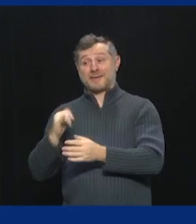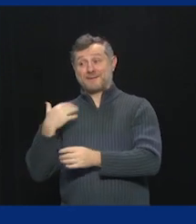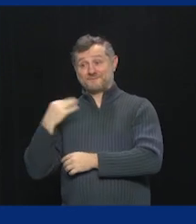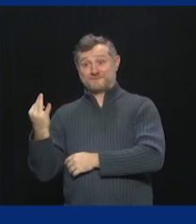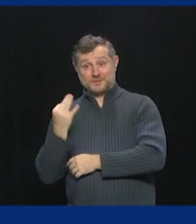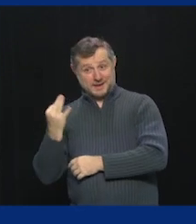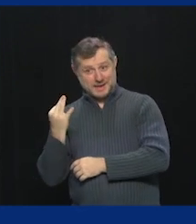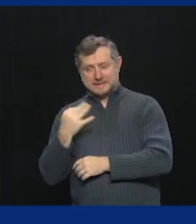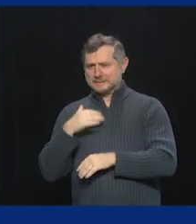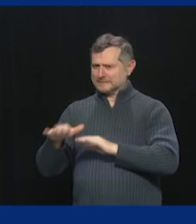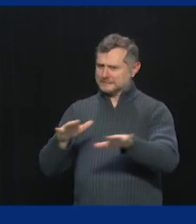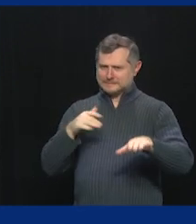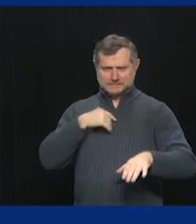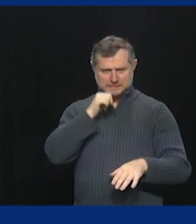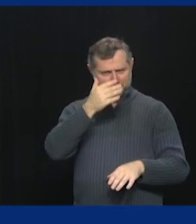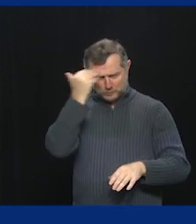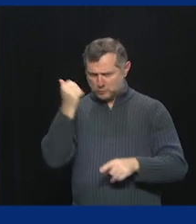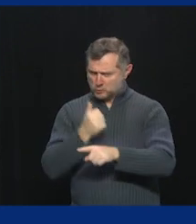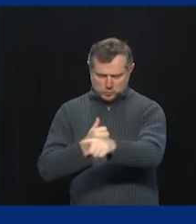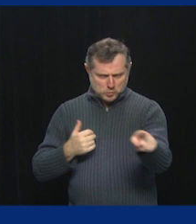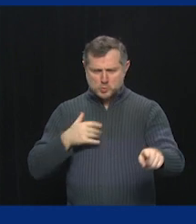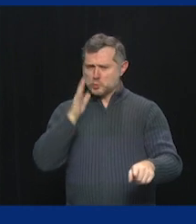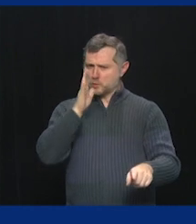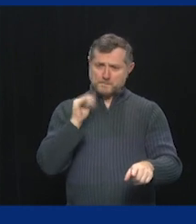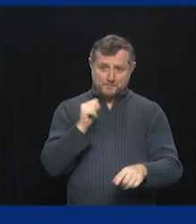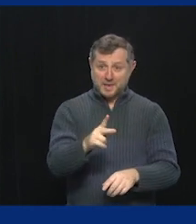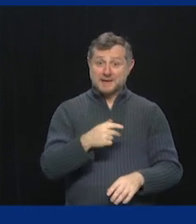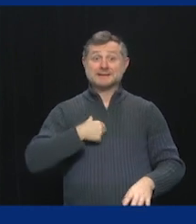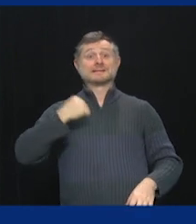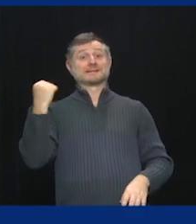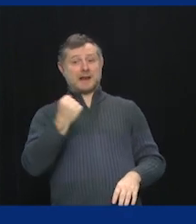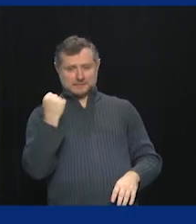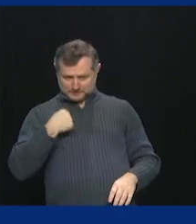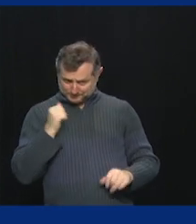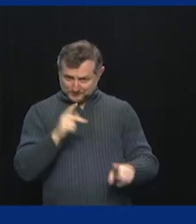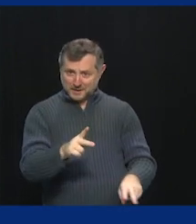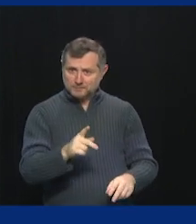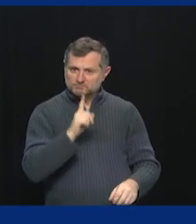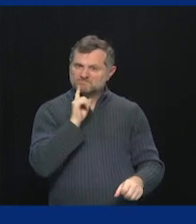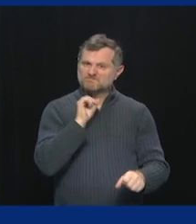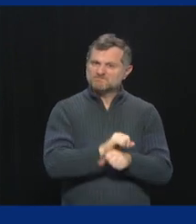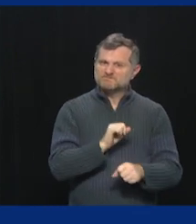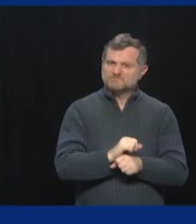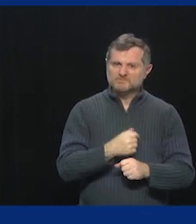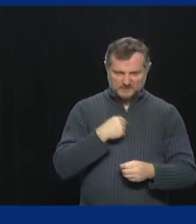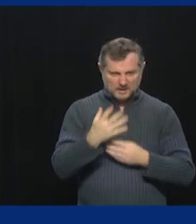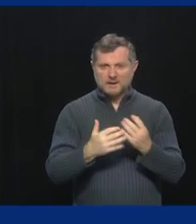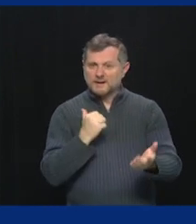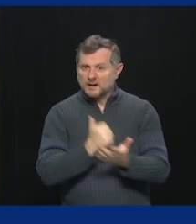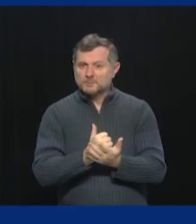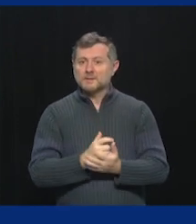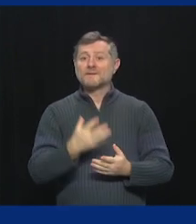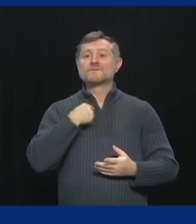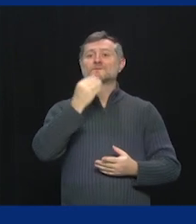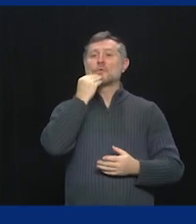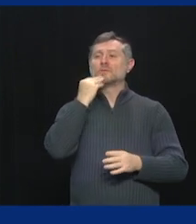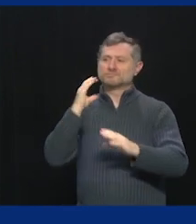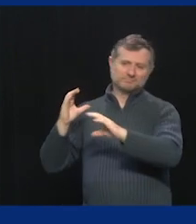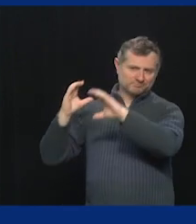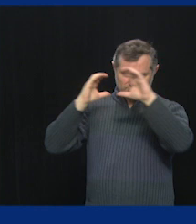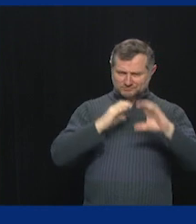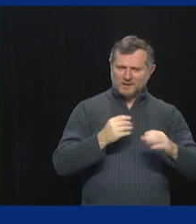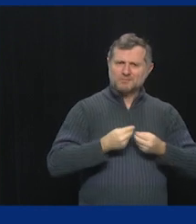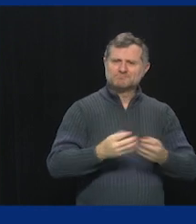wouldn't forget you. I told you I'd be back, and here is help on the ground right now. And we brought a food truck because no one has